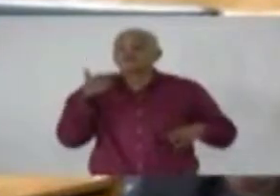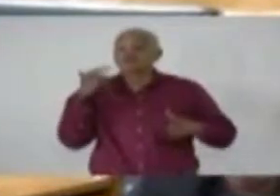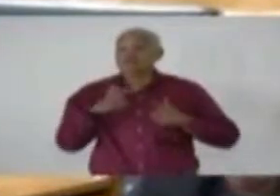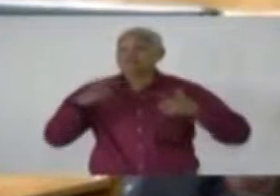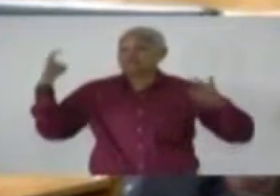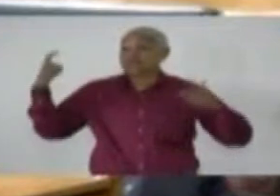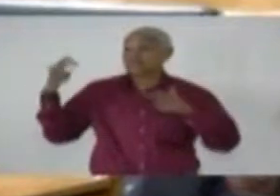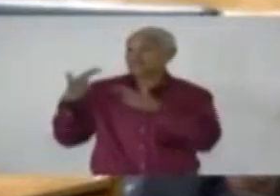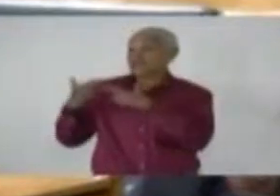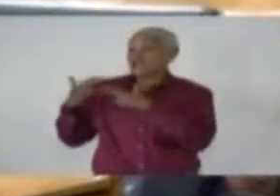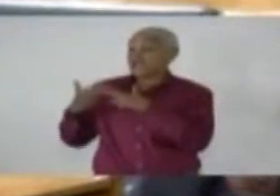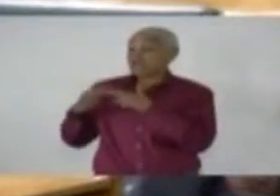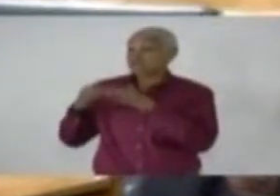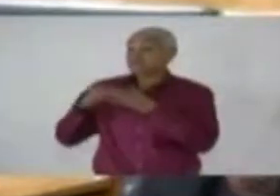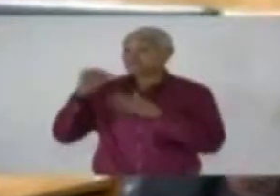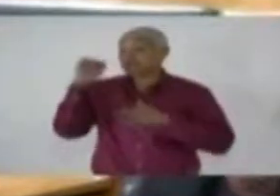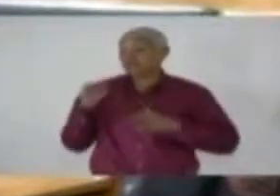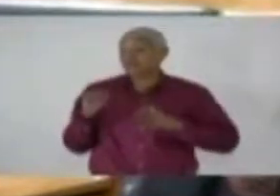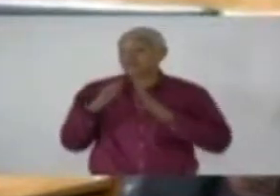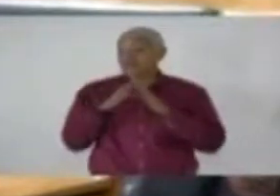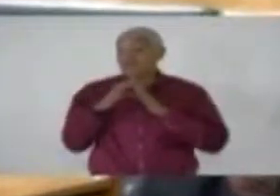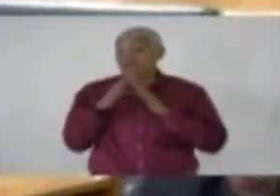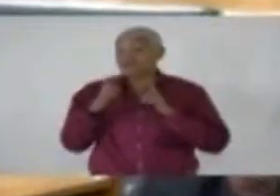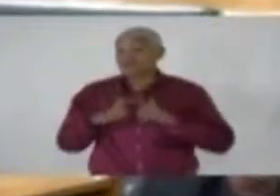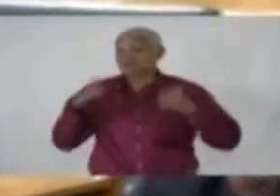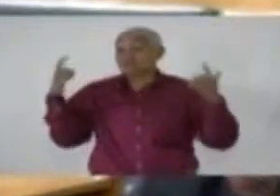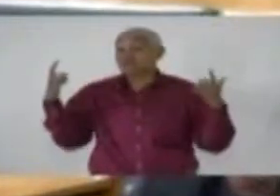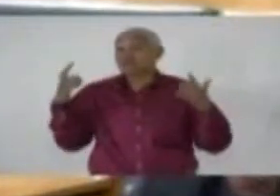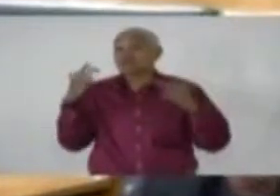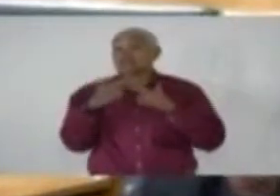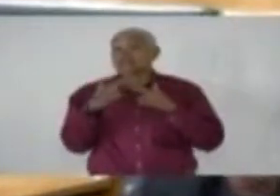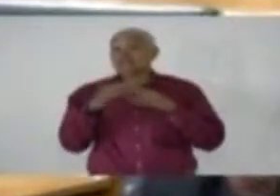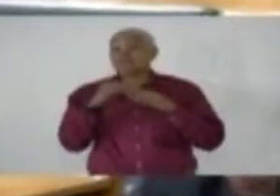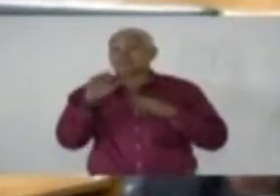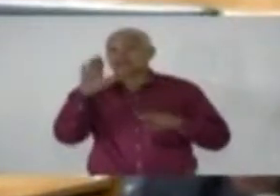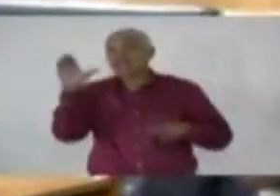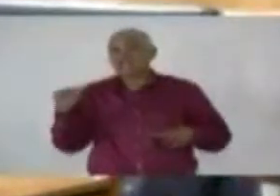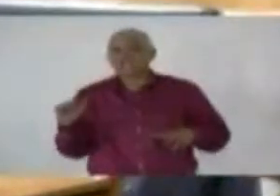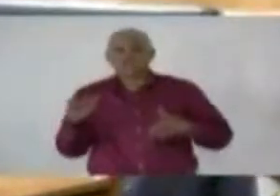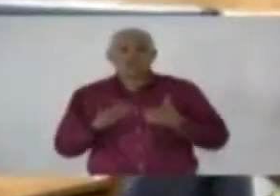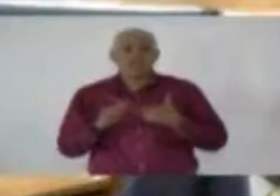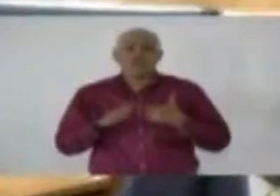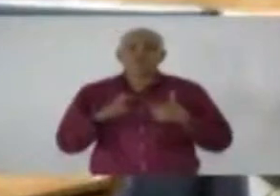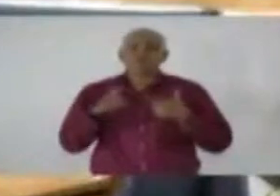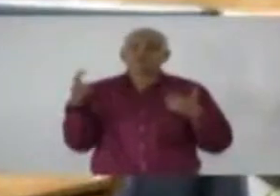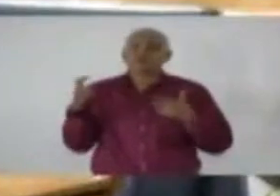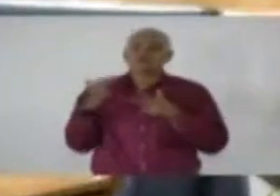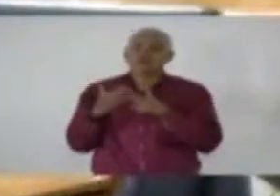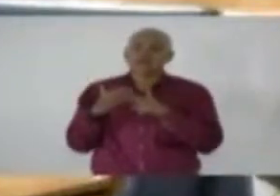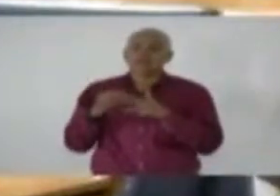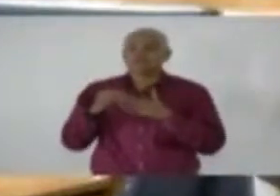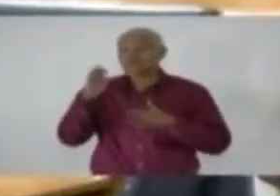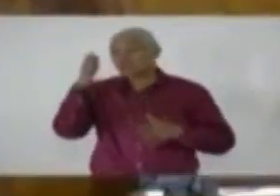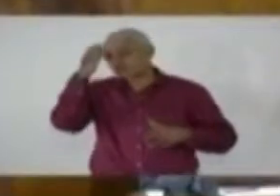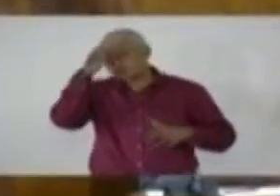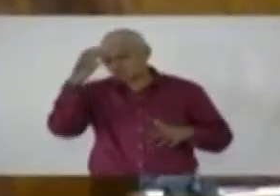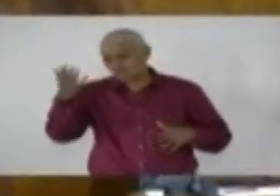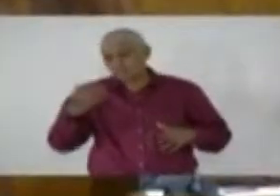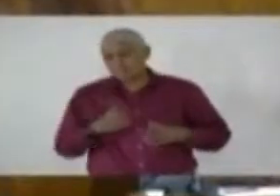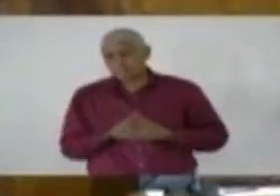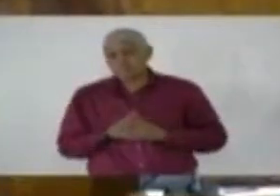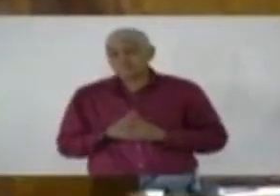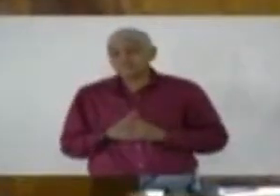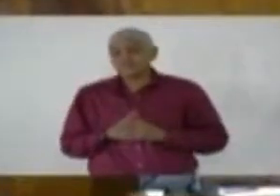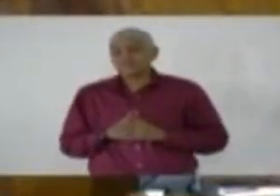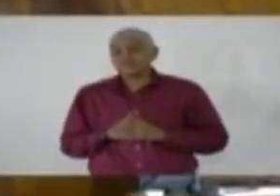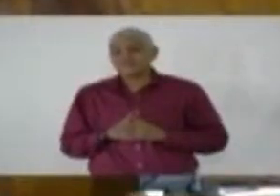name in South America, big name in Asia, big name in Europe. They